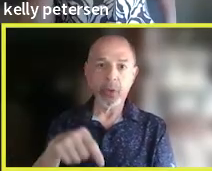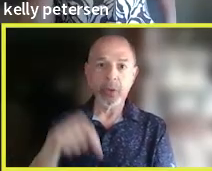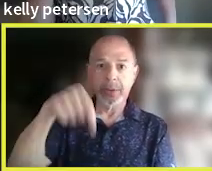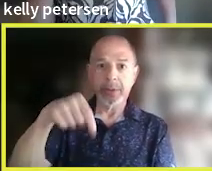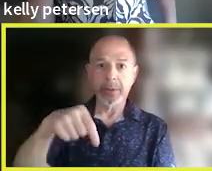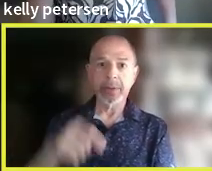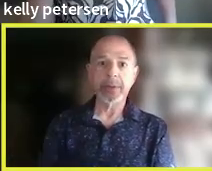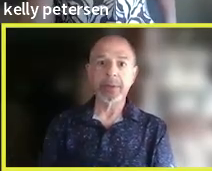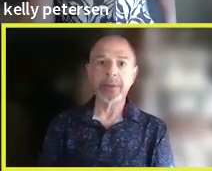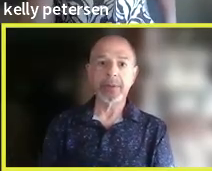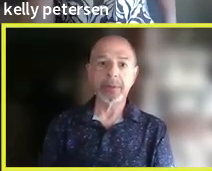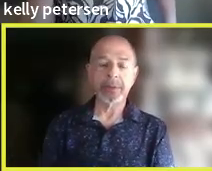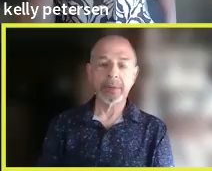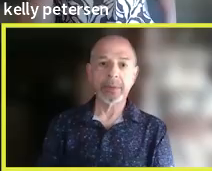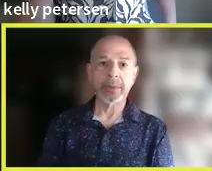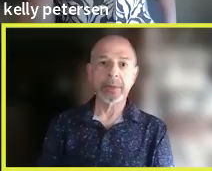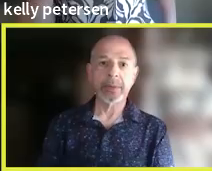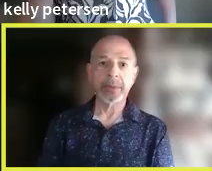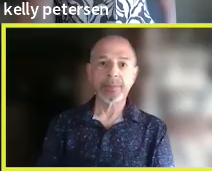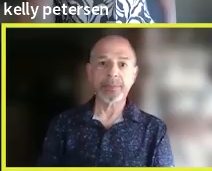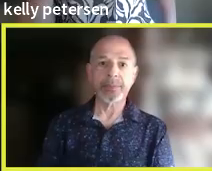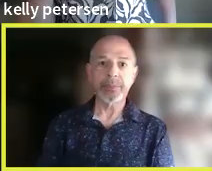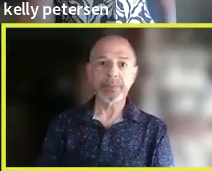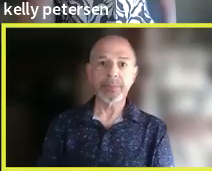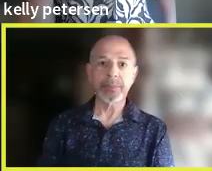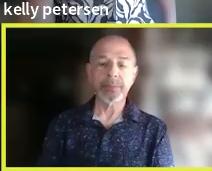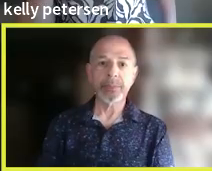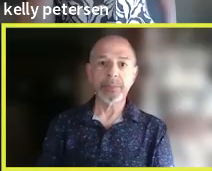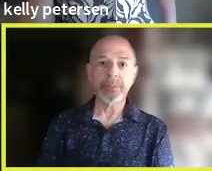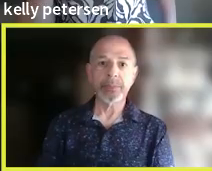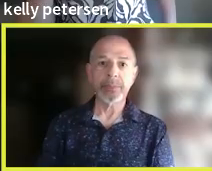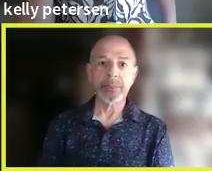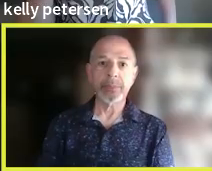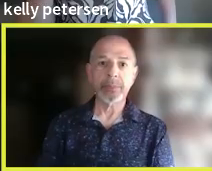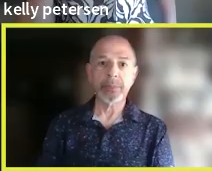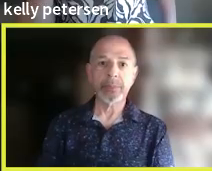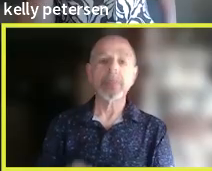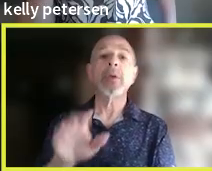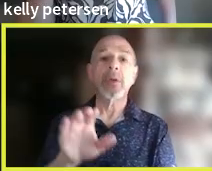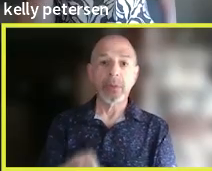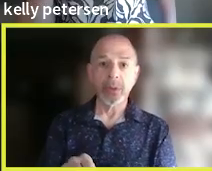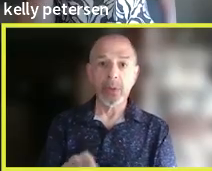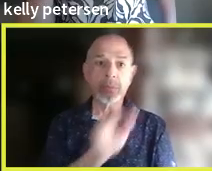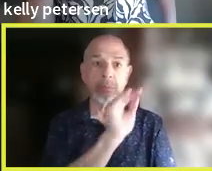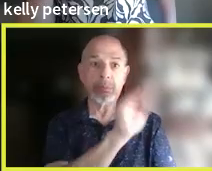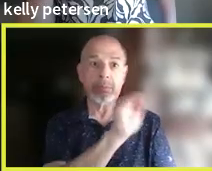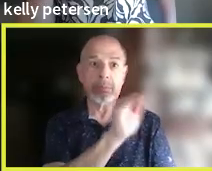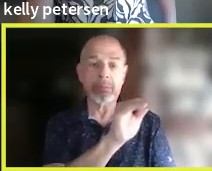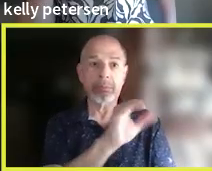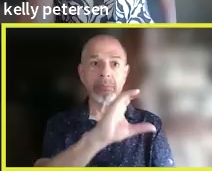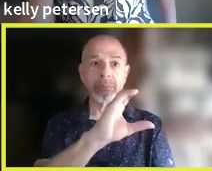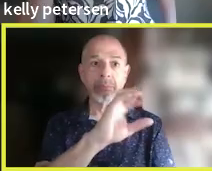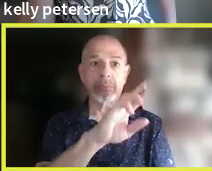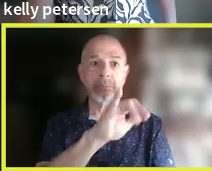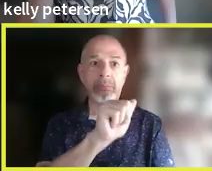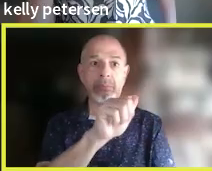called Disability News You Can Use. And so I'm going to call on Crystal or Deanne. Hey, hate to put you on the spot, but